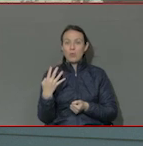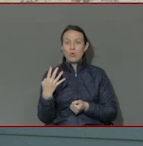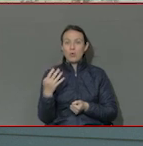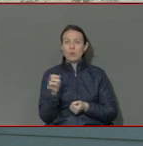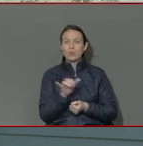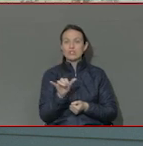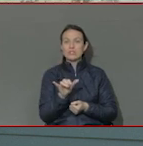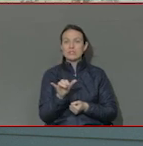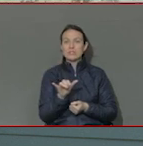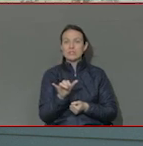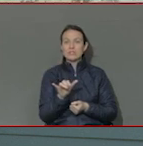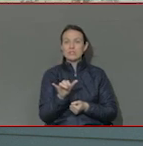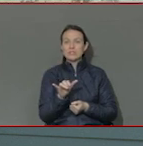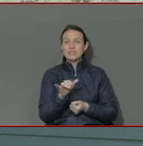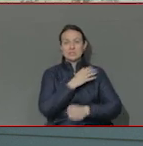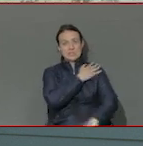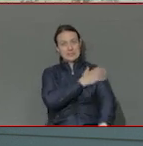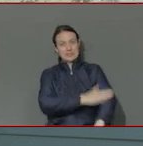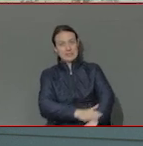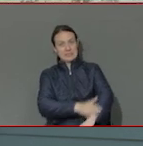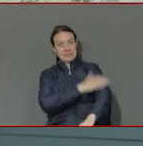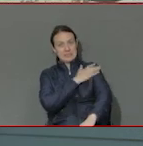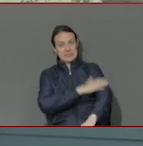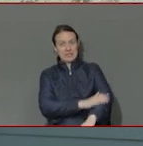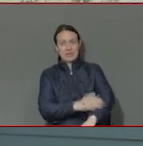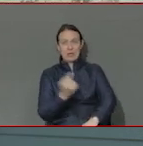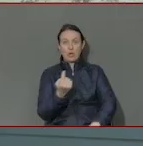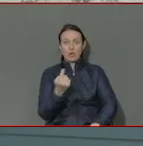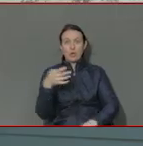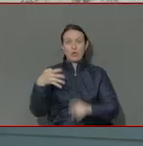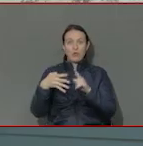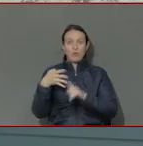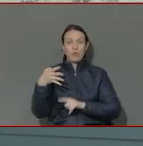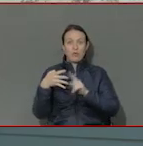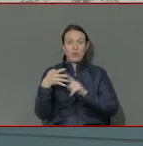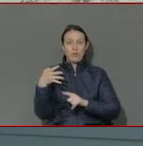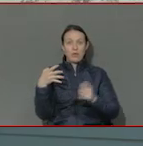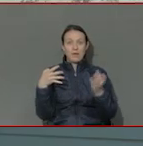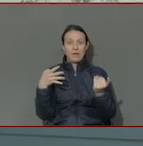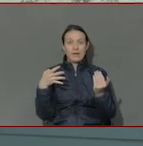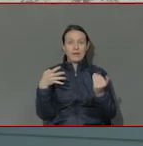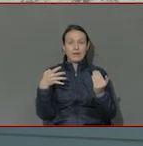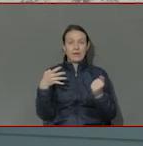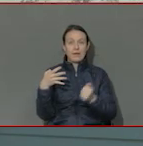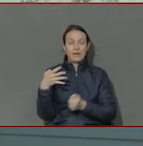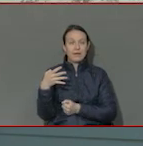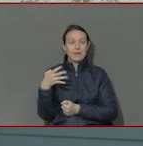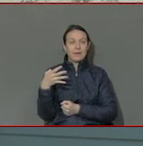You only focus on the upper limb. Yes. What are those characteristics?